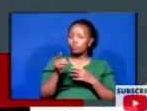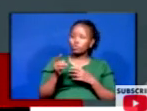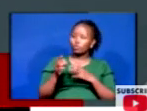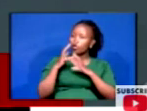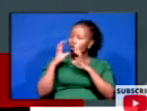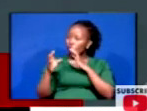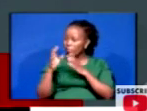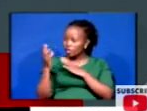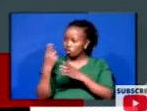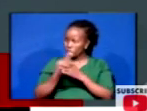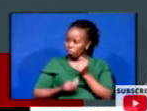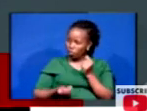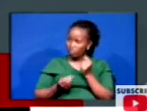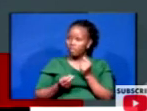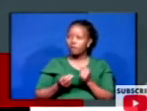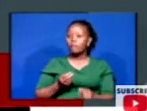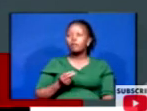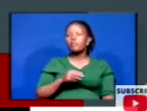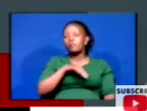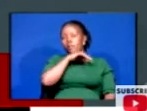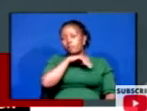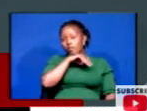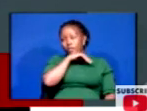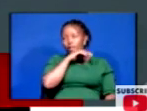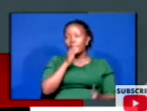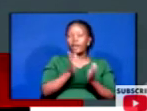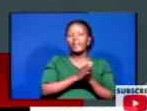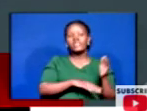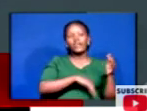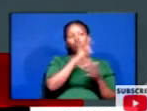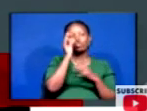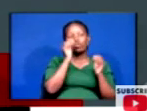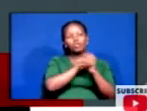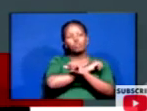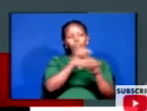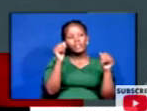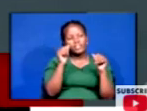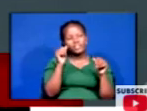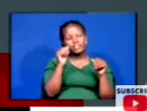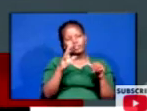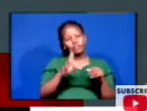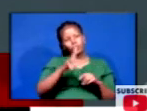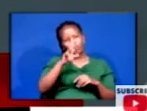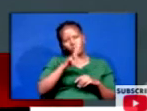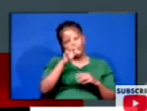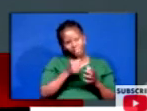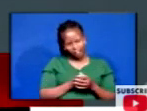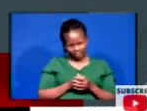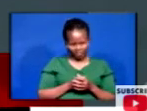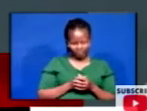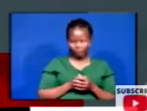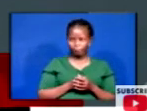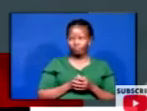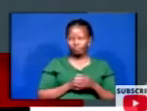Right Honorable and outgoing President Uhuru Kenyatta. You're a conversation expert. I just want to pick